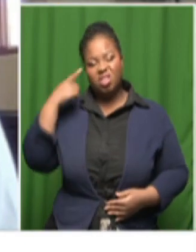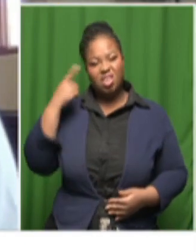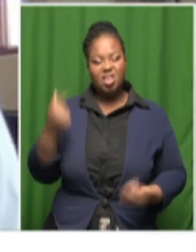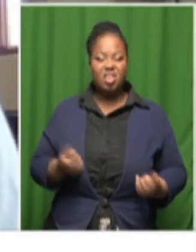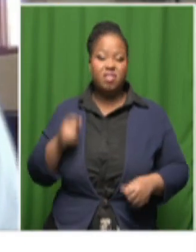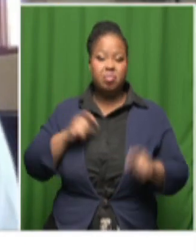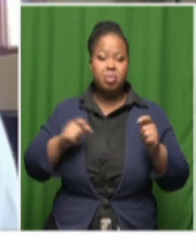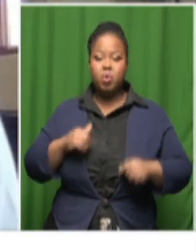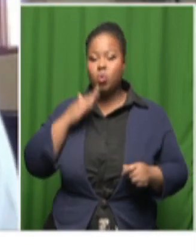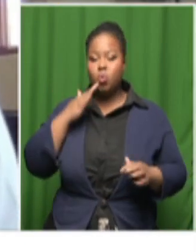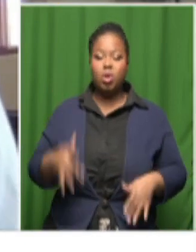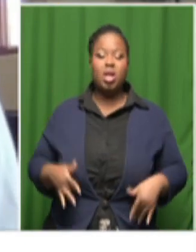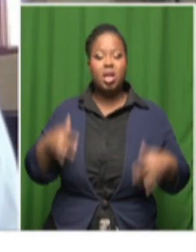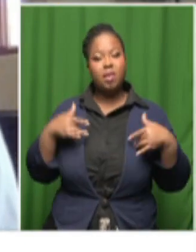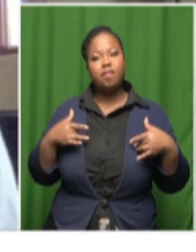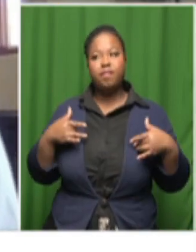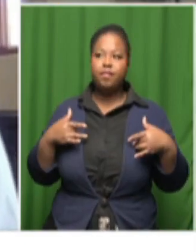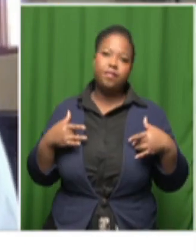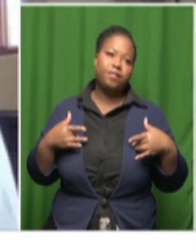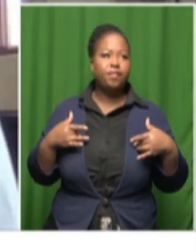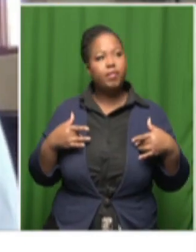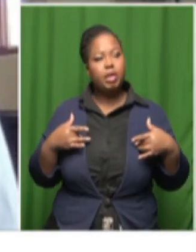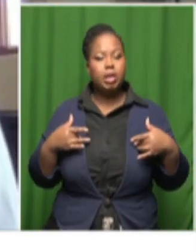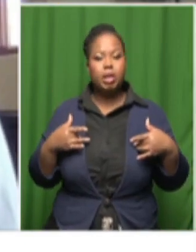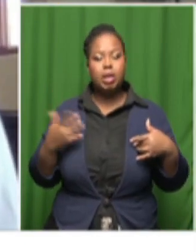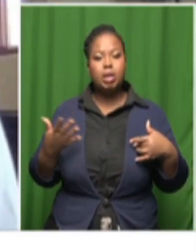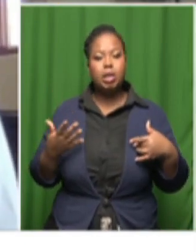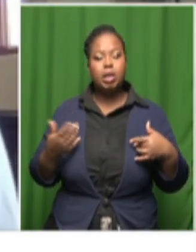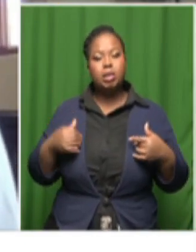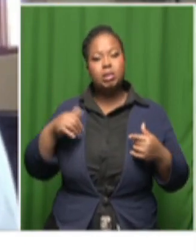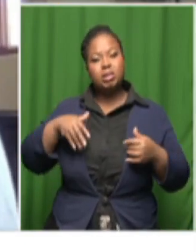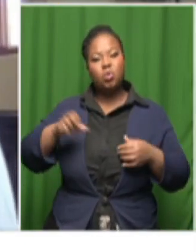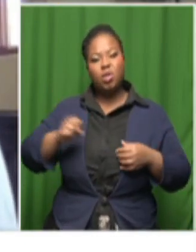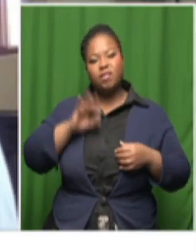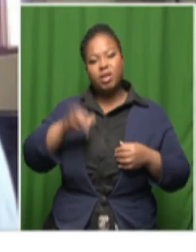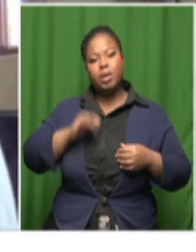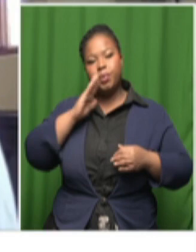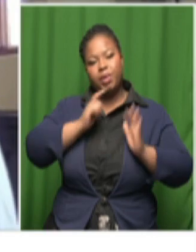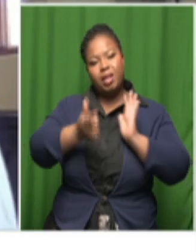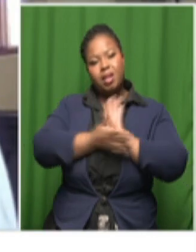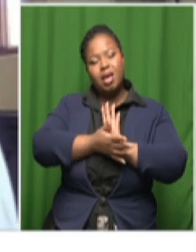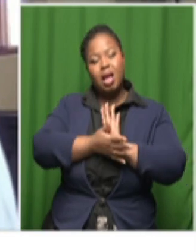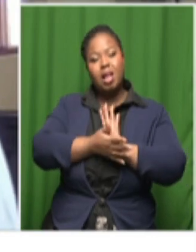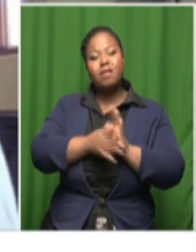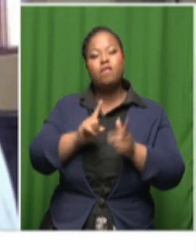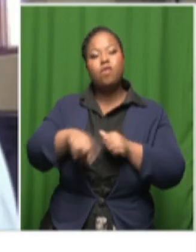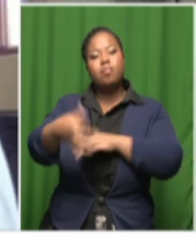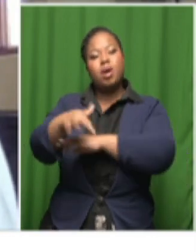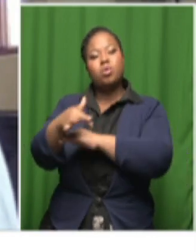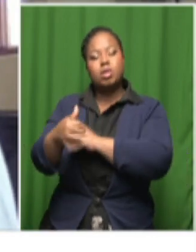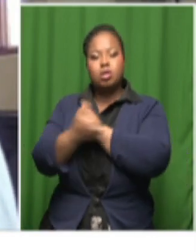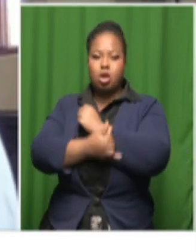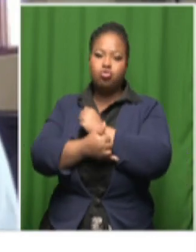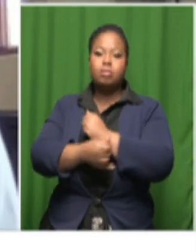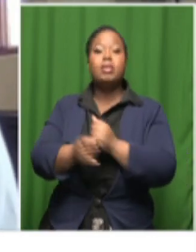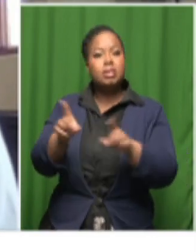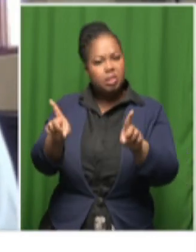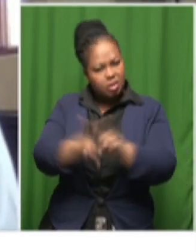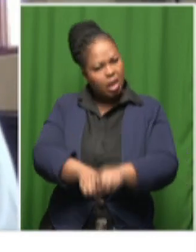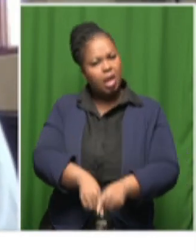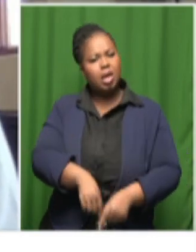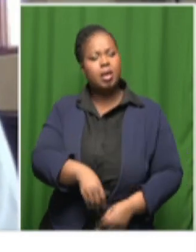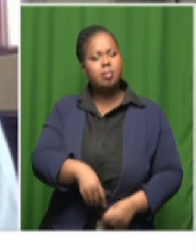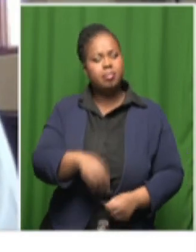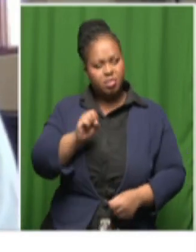occupations are primarily foreign national migrants. This isn't true. The occupants are both South Africans and